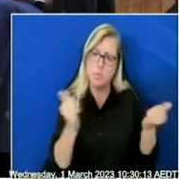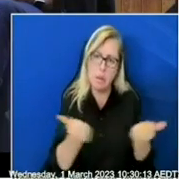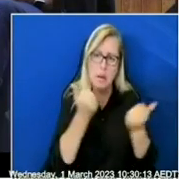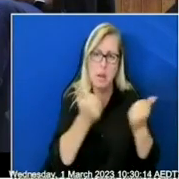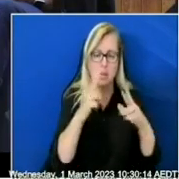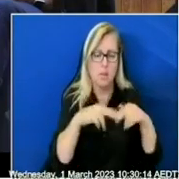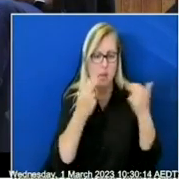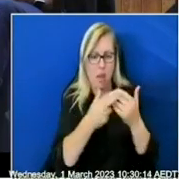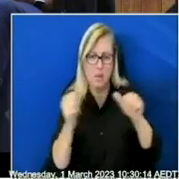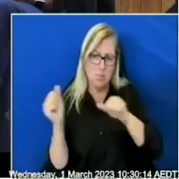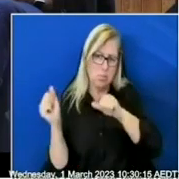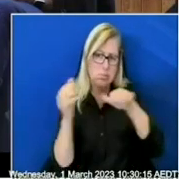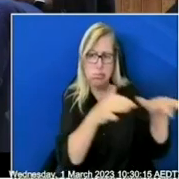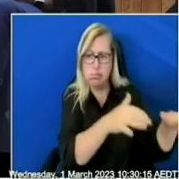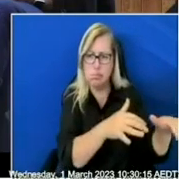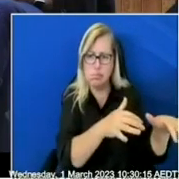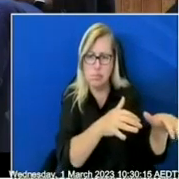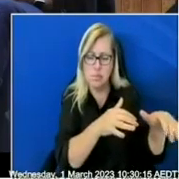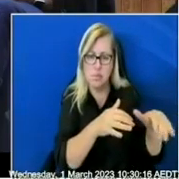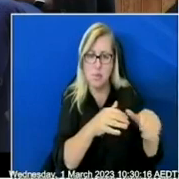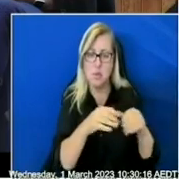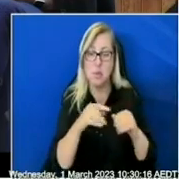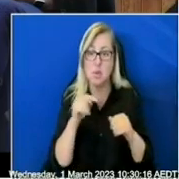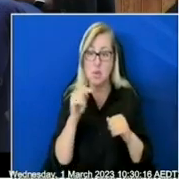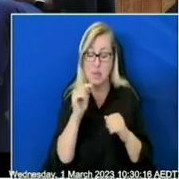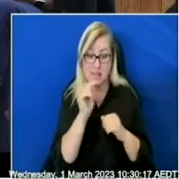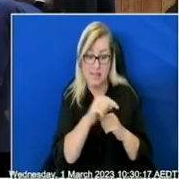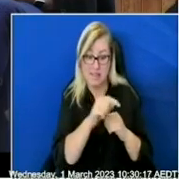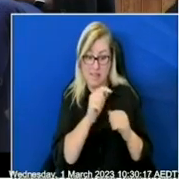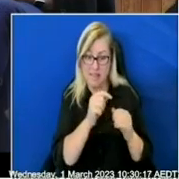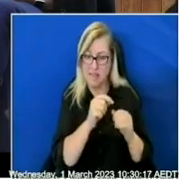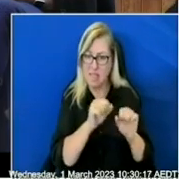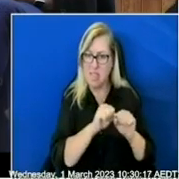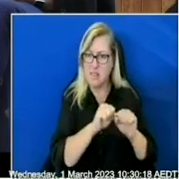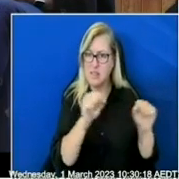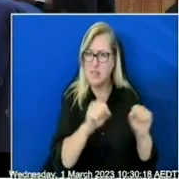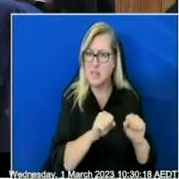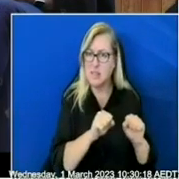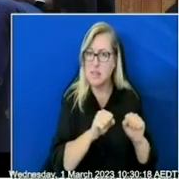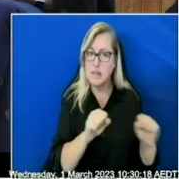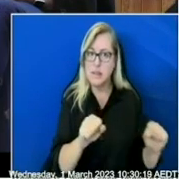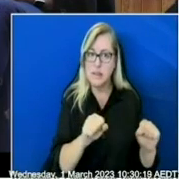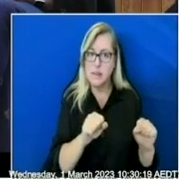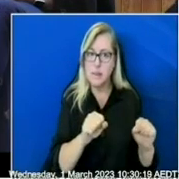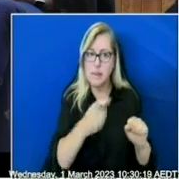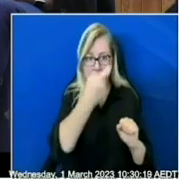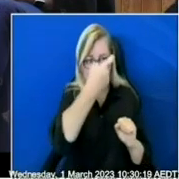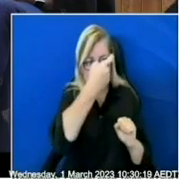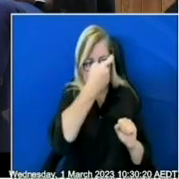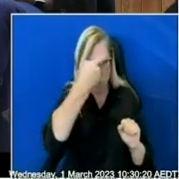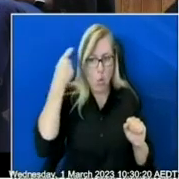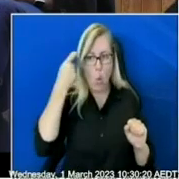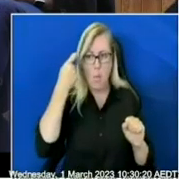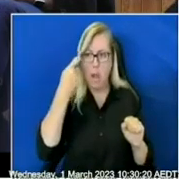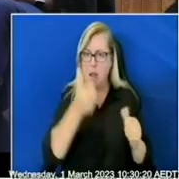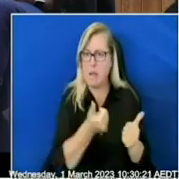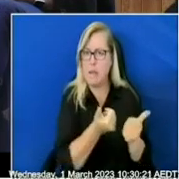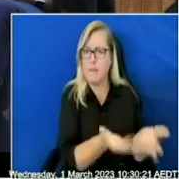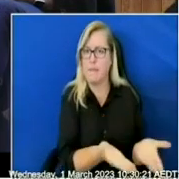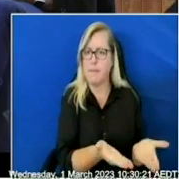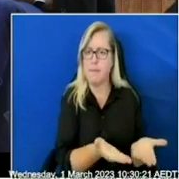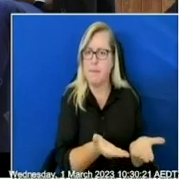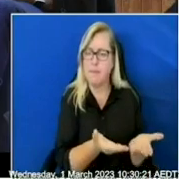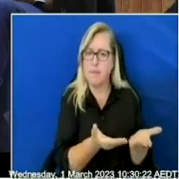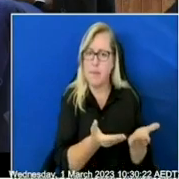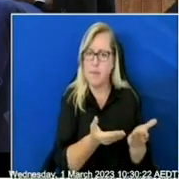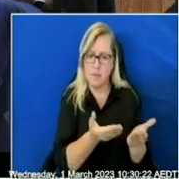the system's not only traumatised, it's just that it's the cruelty.